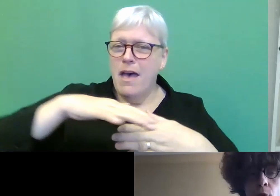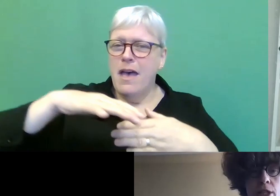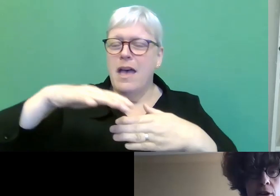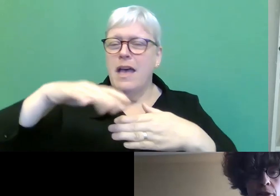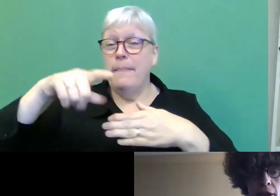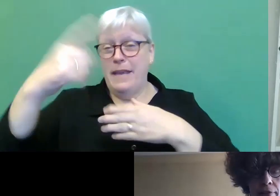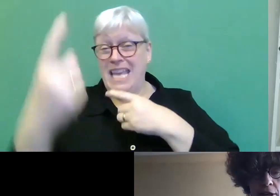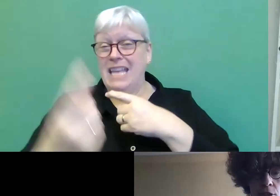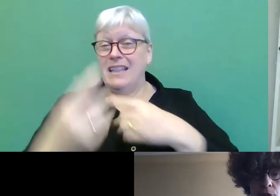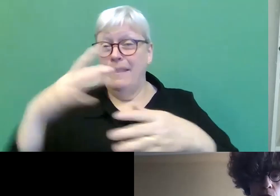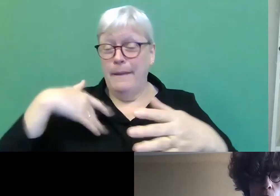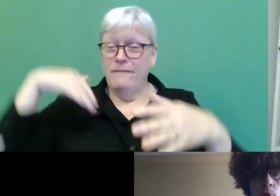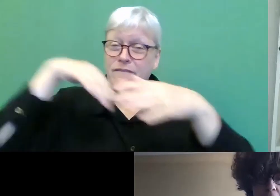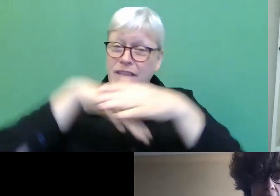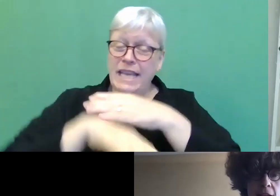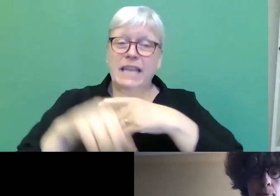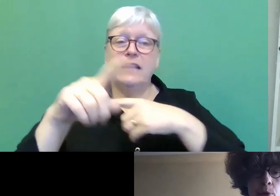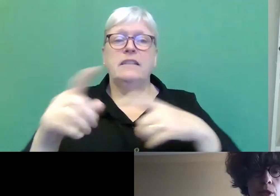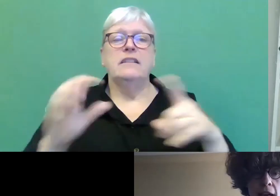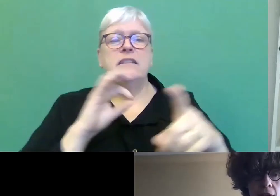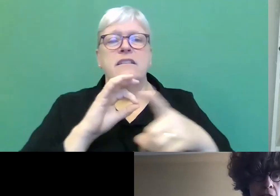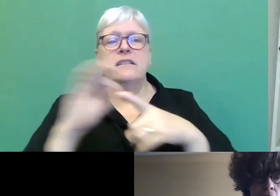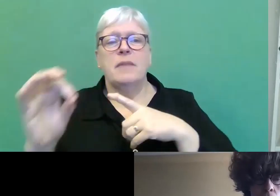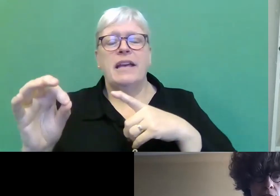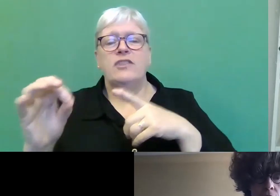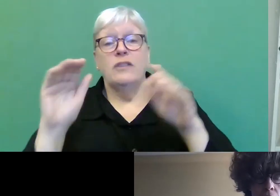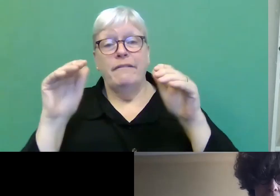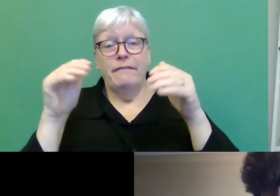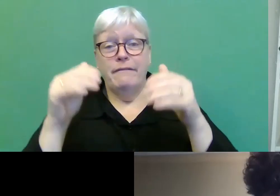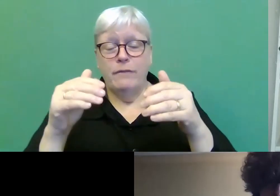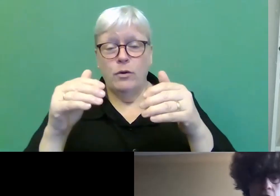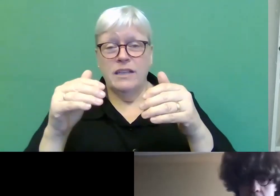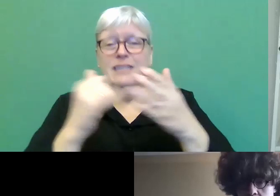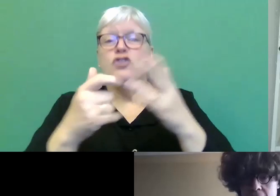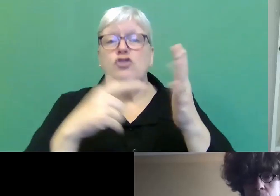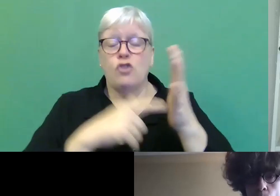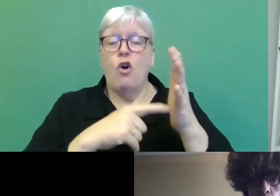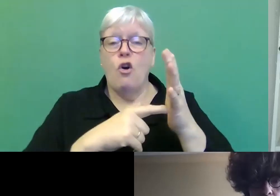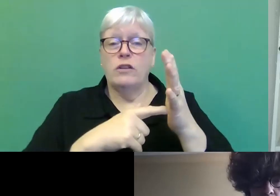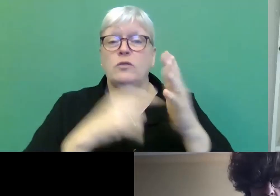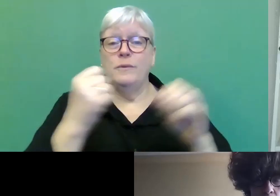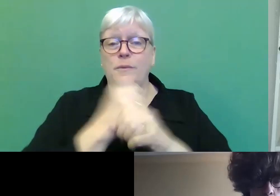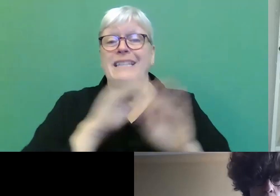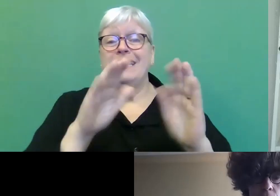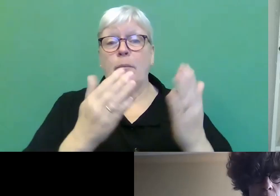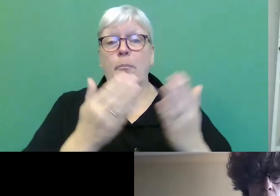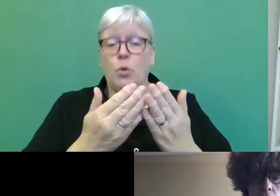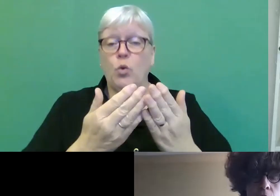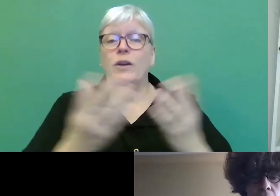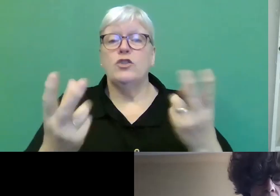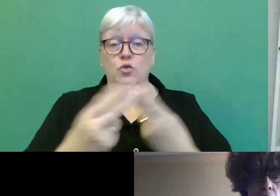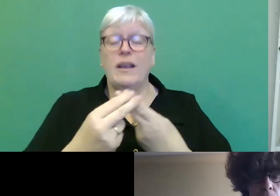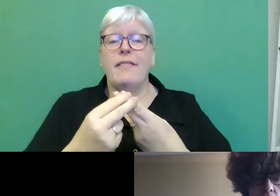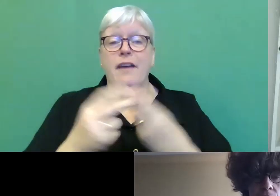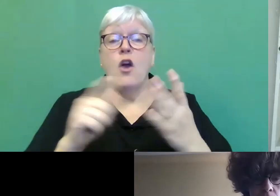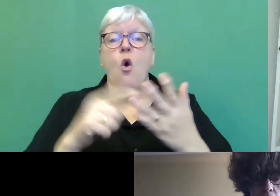I focus in on the friendship with Scott. When we did that book together, Oyster, that he illustrated and I did the poems, it was a